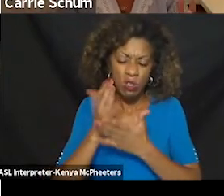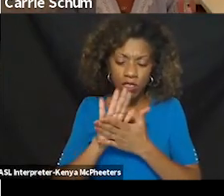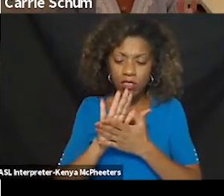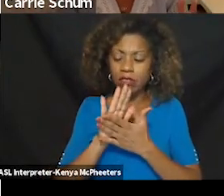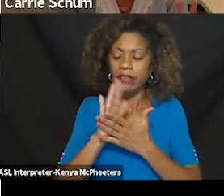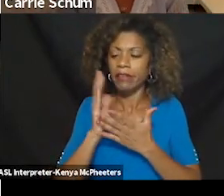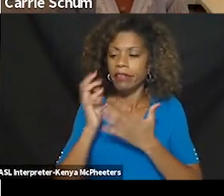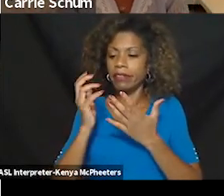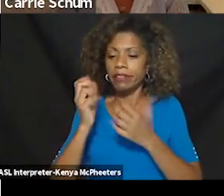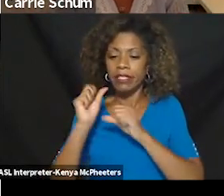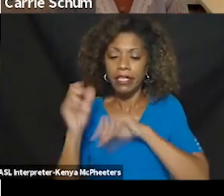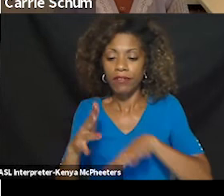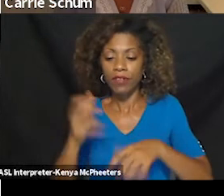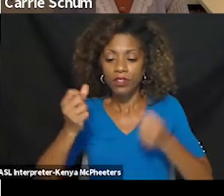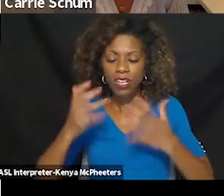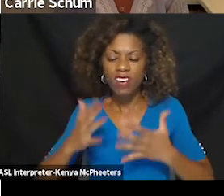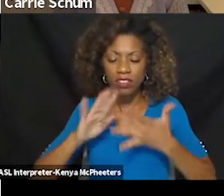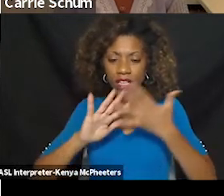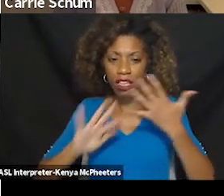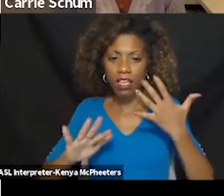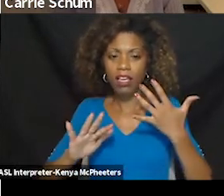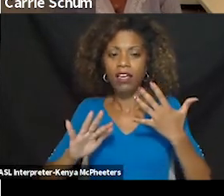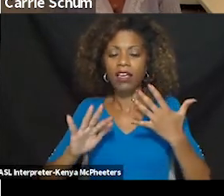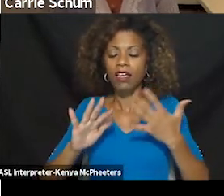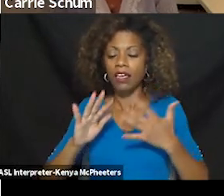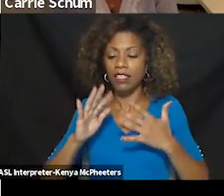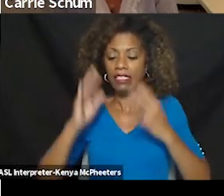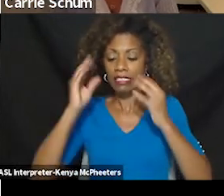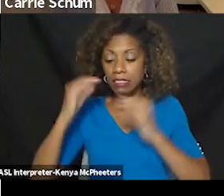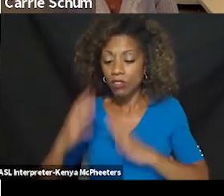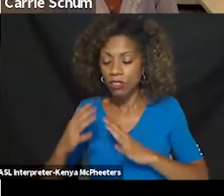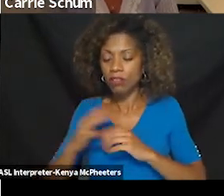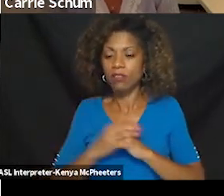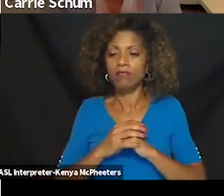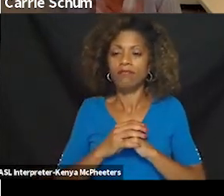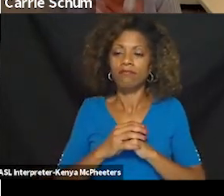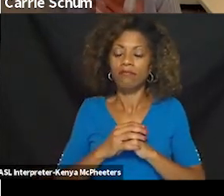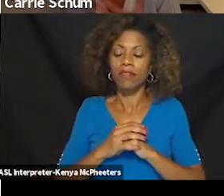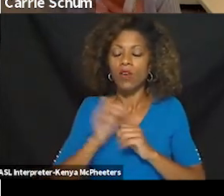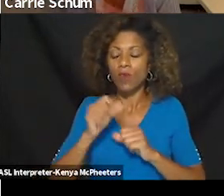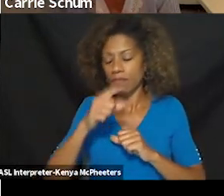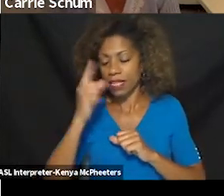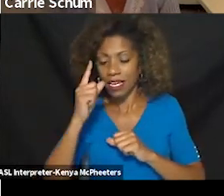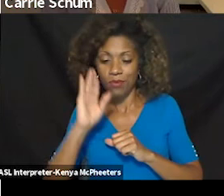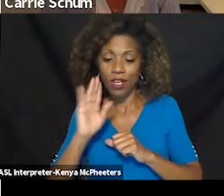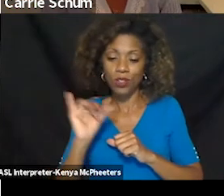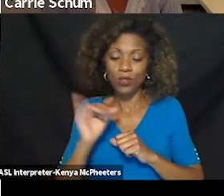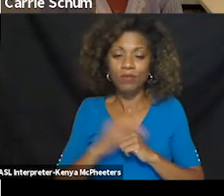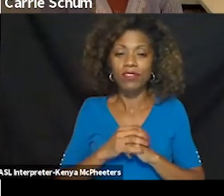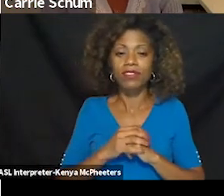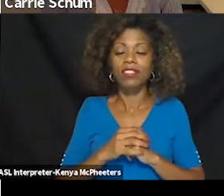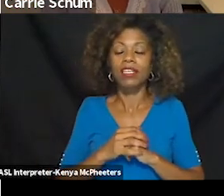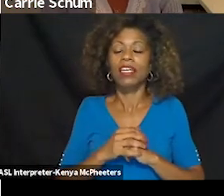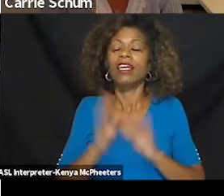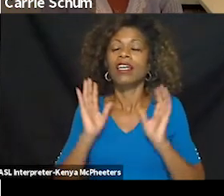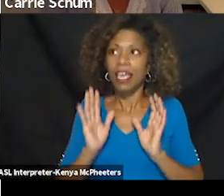and our qual with each other. And one thing that was incredibly useful and heartening to me as an American